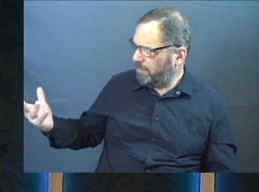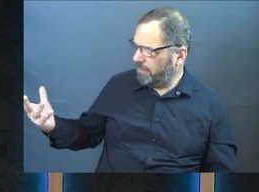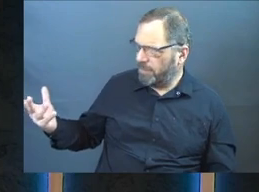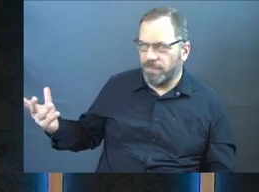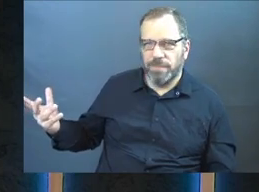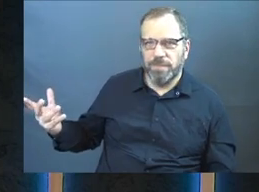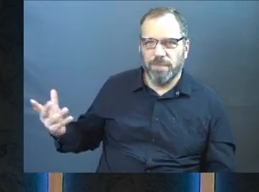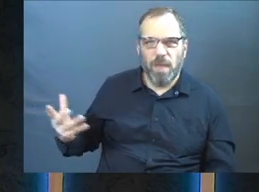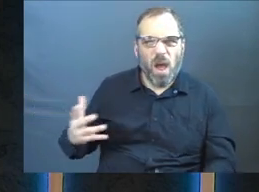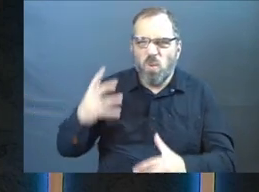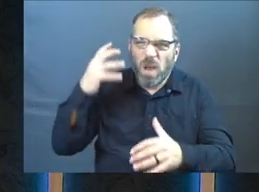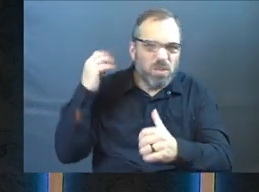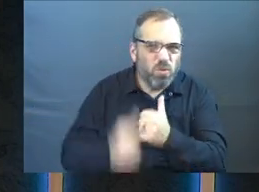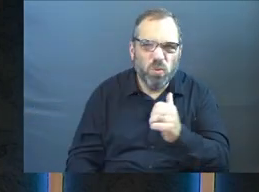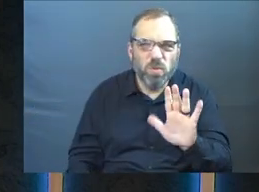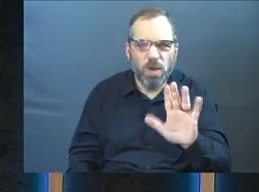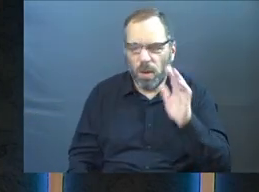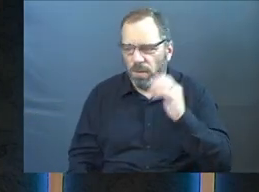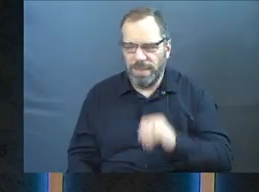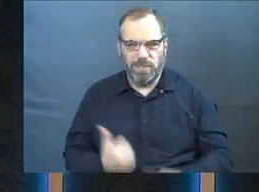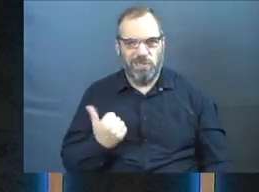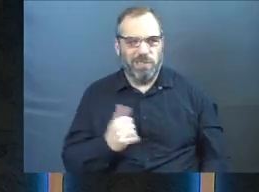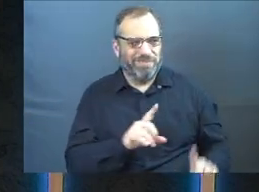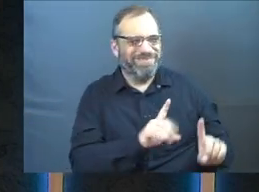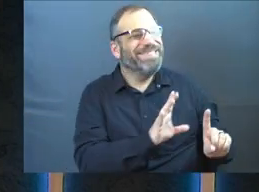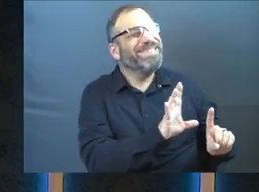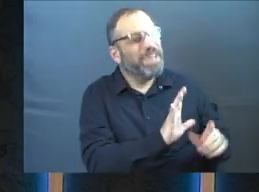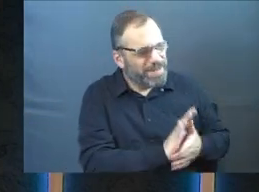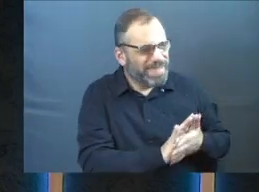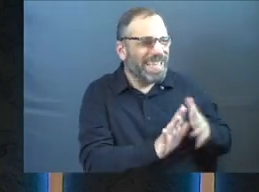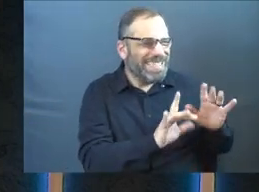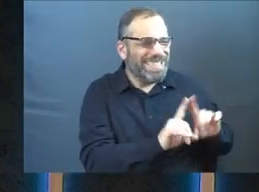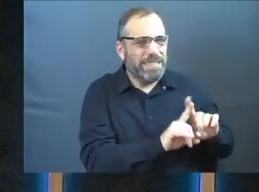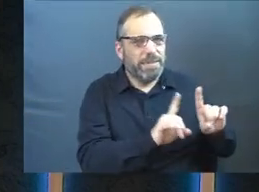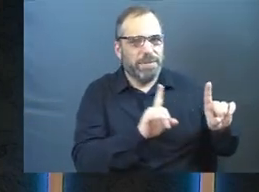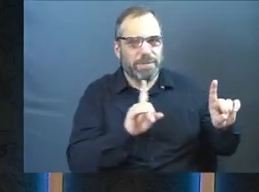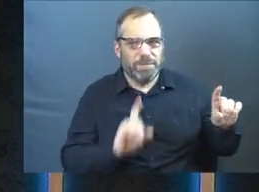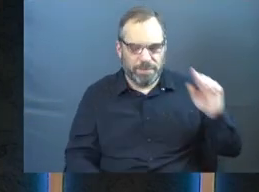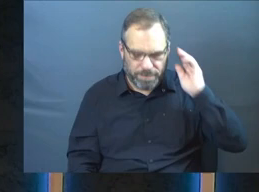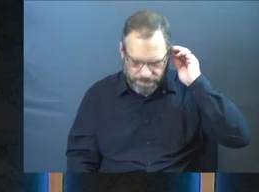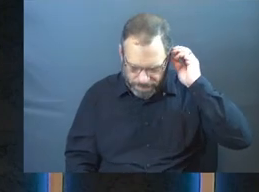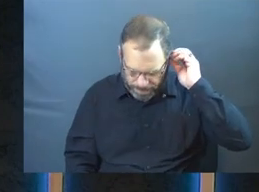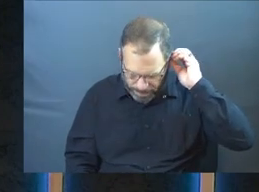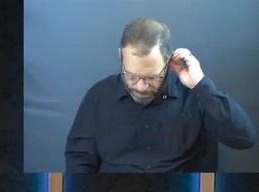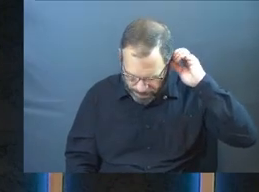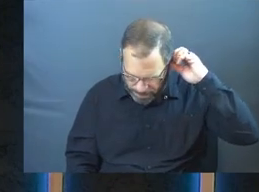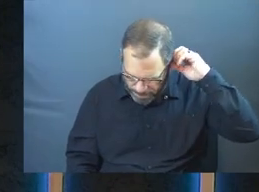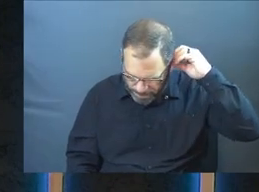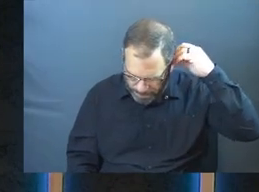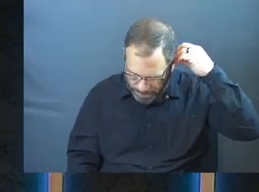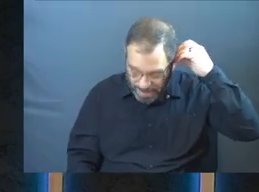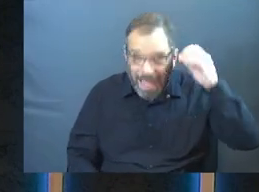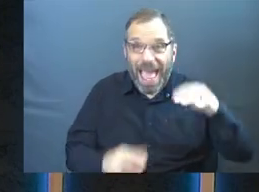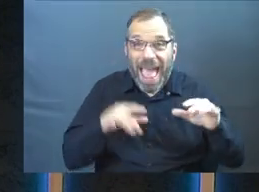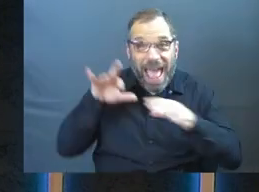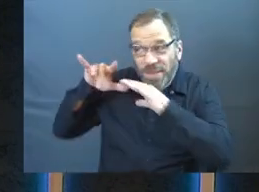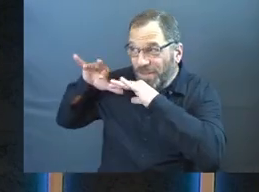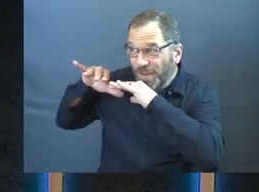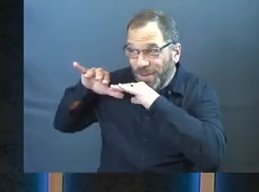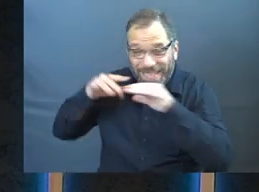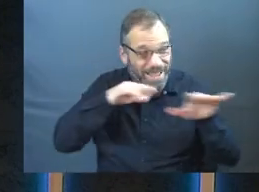It wasn't harsh. It wasn't cruel. She just started backing up with me. And the flirting, not so much